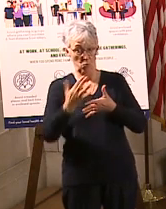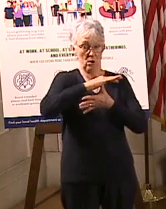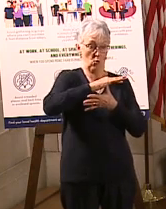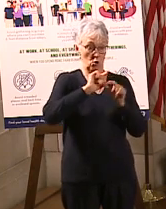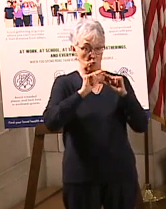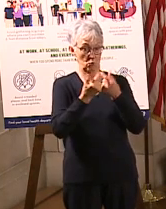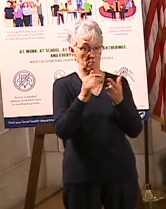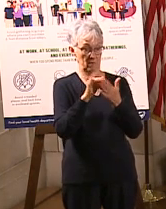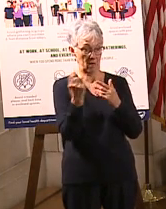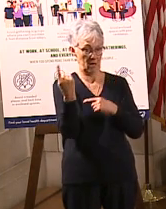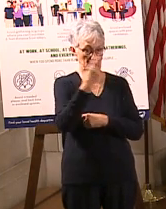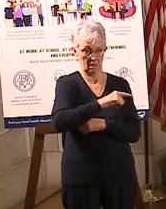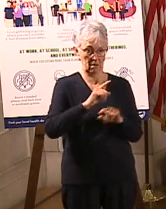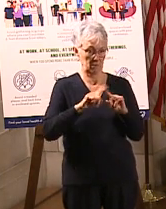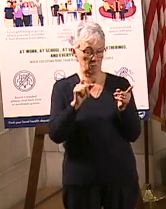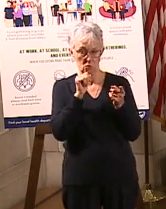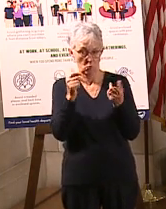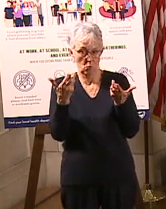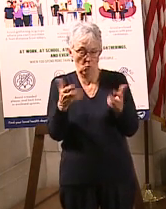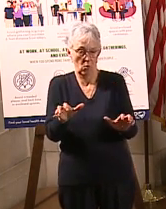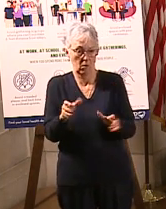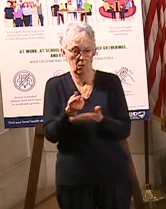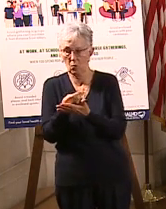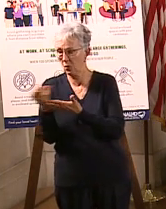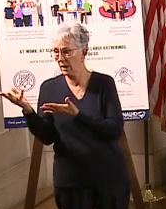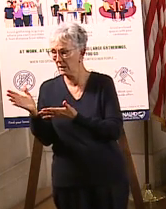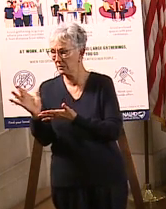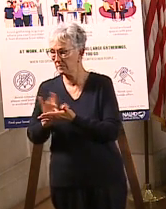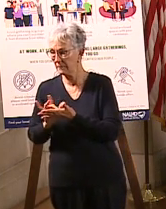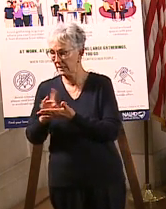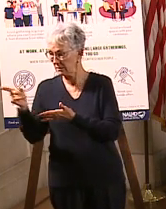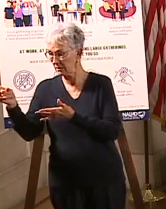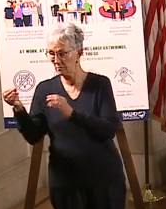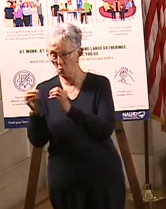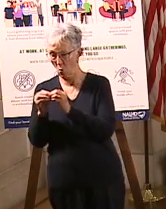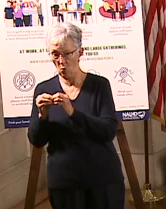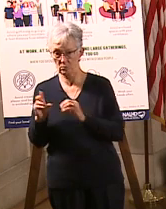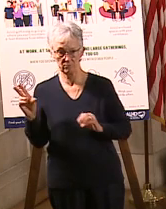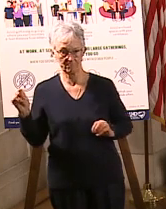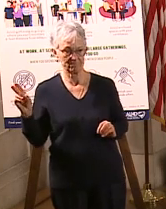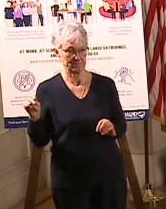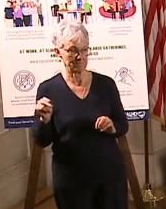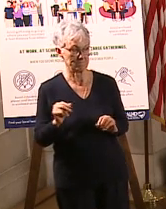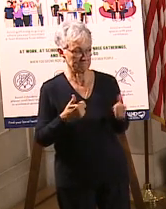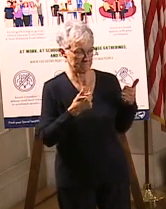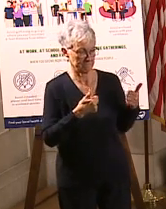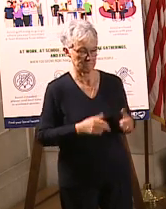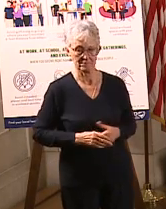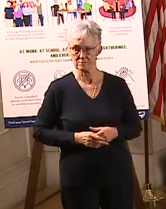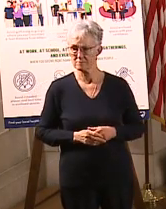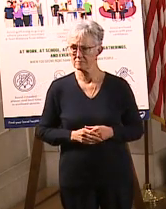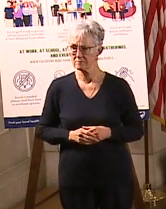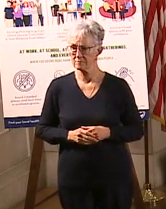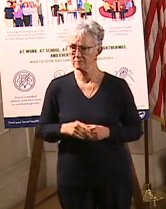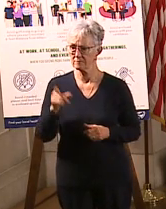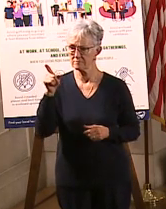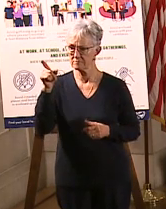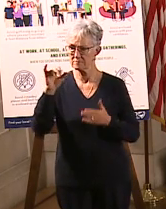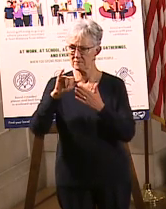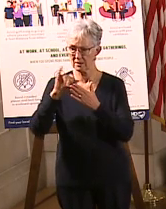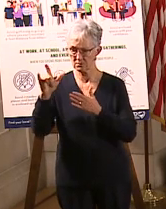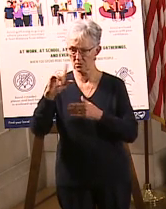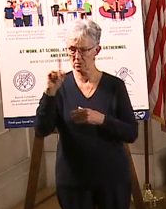wasted. Anything else you want me to add on that one, Angie? You good? All right. All right, so there's all the questions that were sent